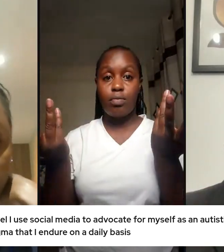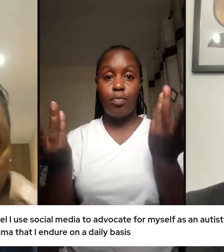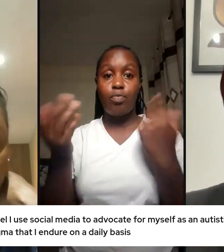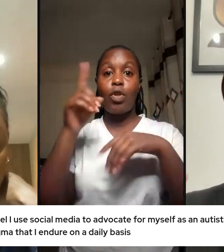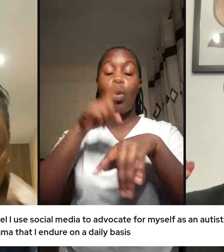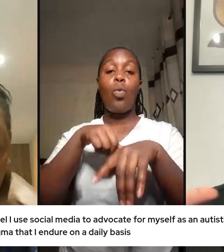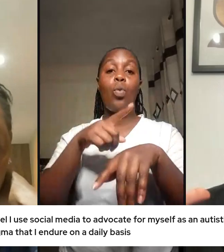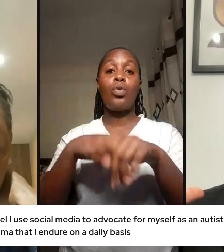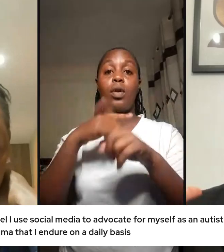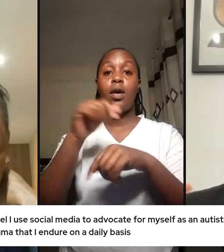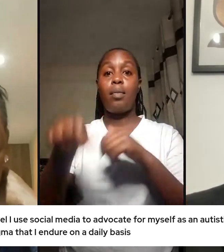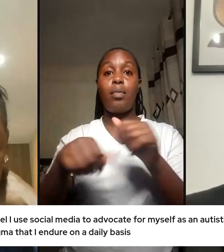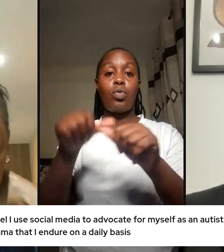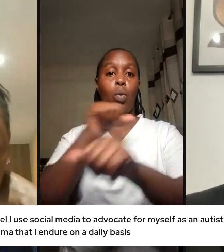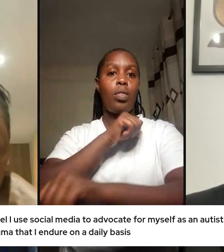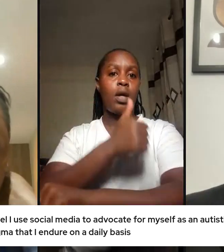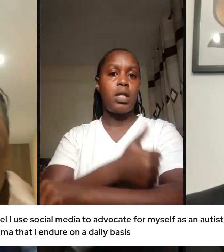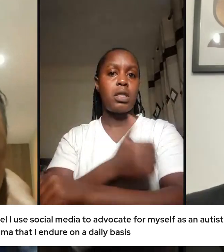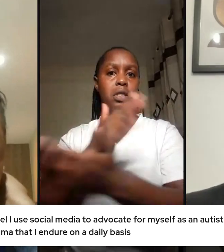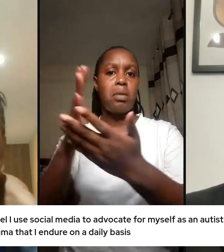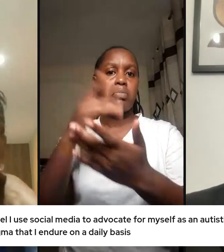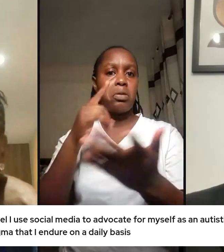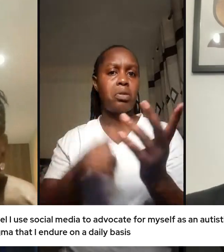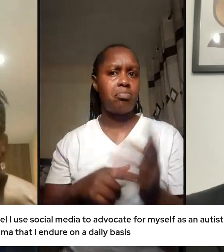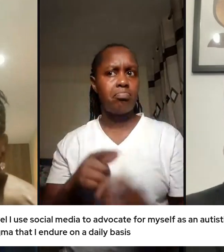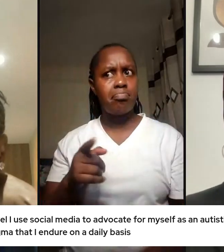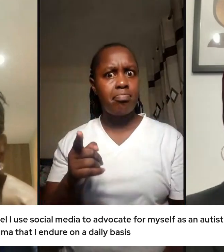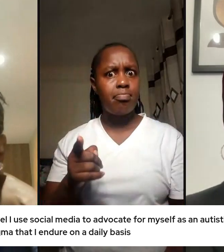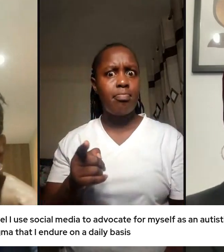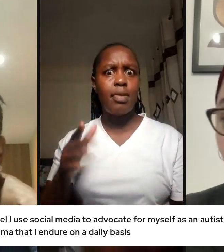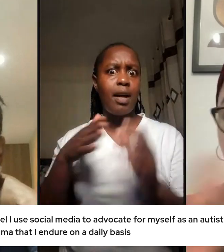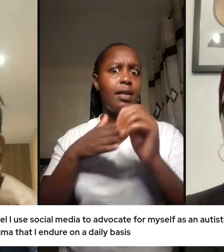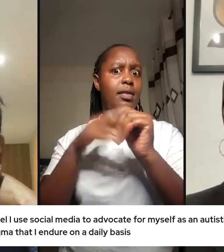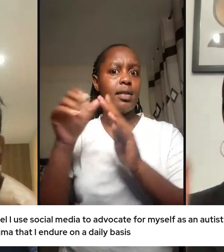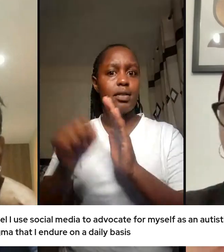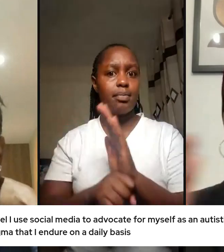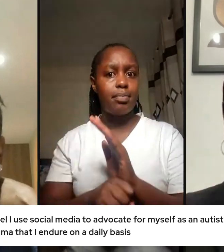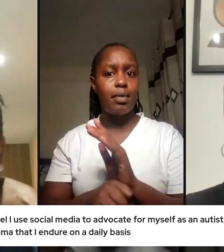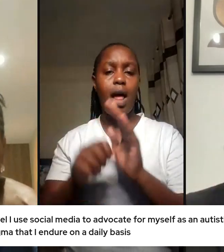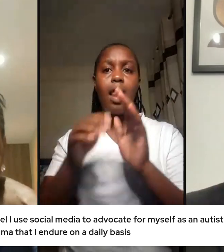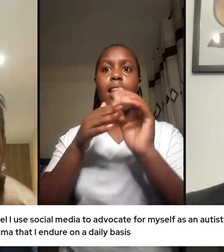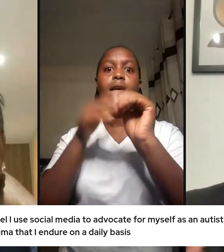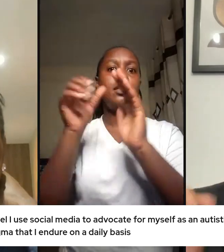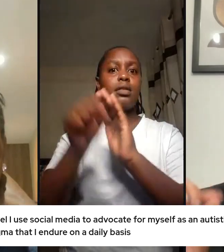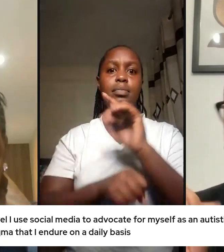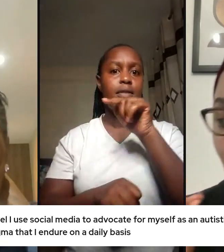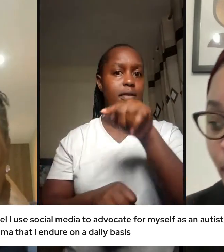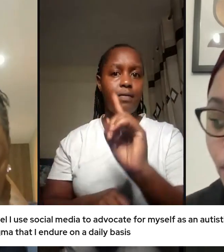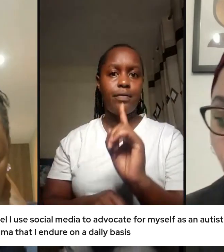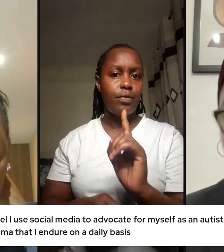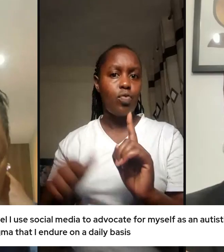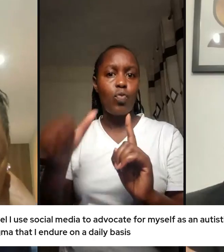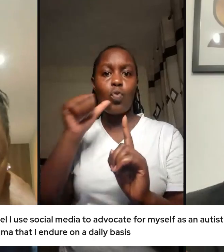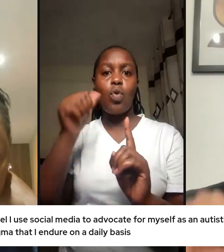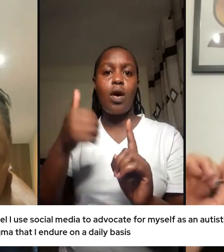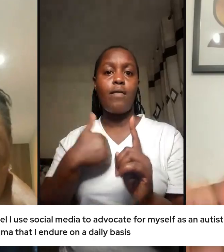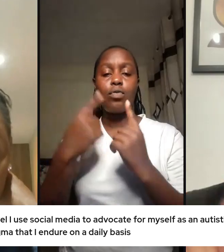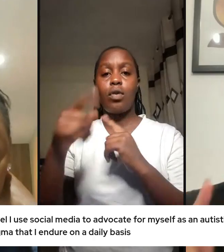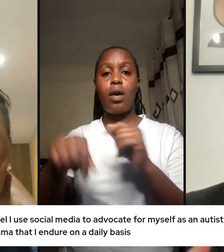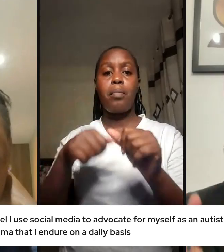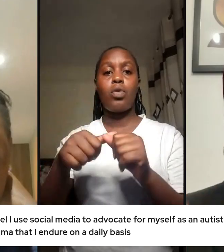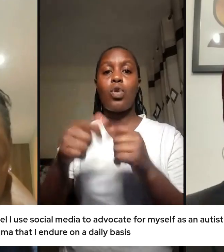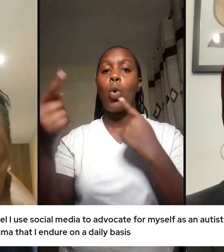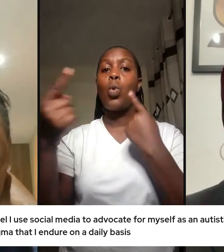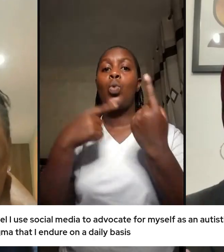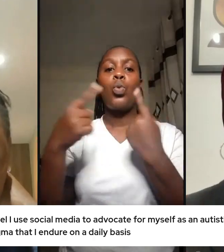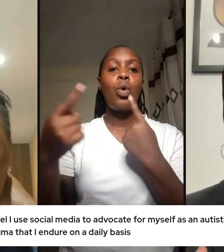know most of the people look at, thought leadership. Leadership itself, even if you don't have to talk about the thought leadership. How